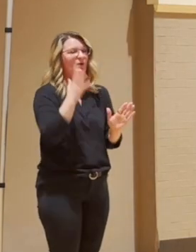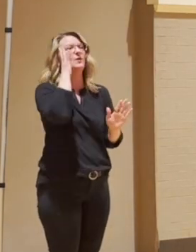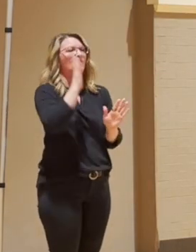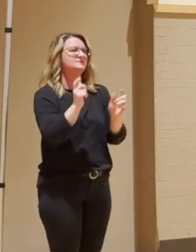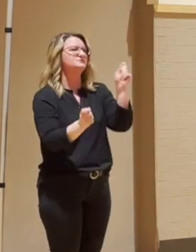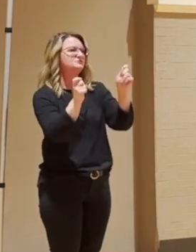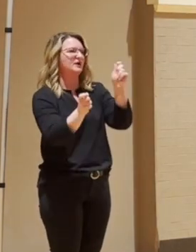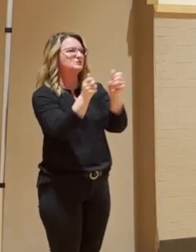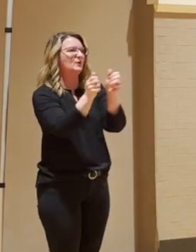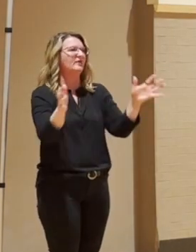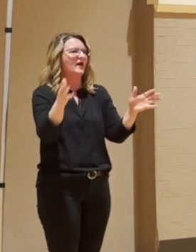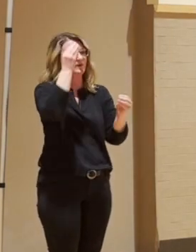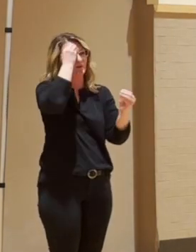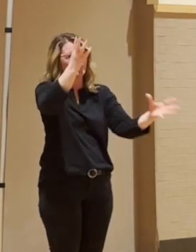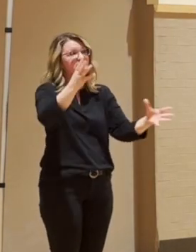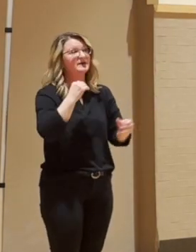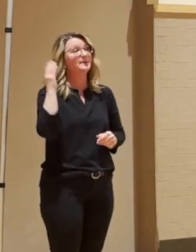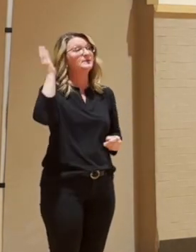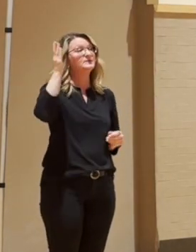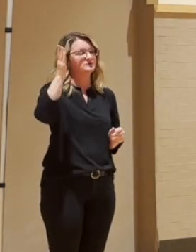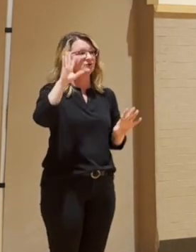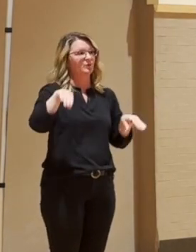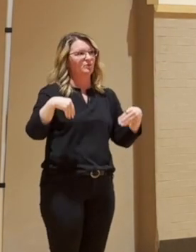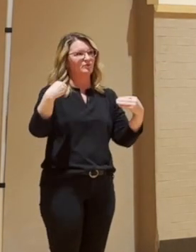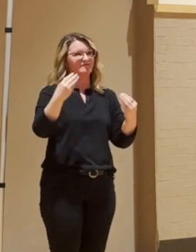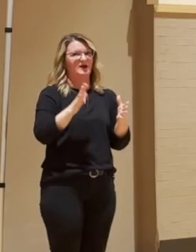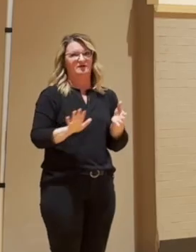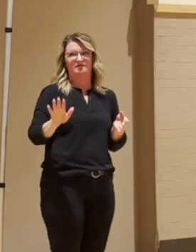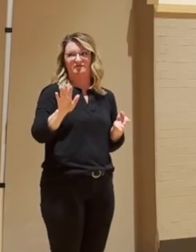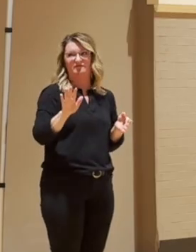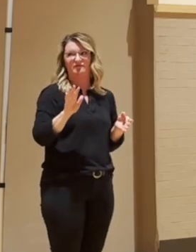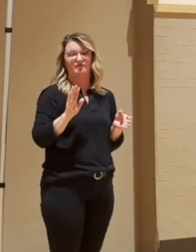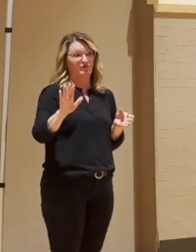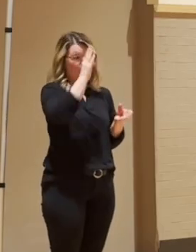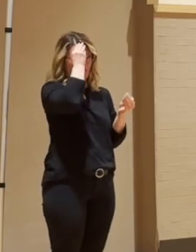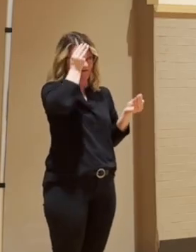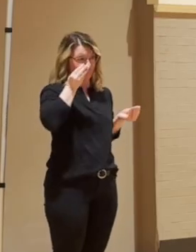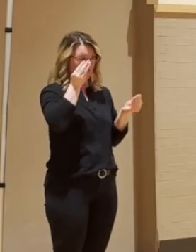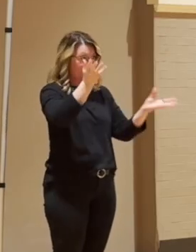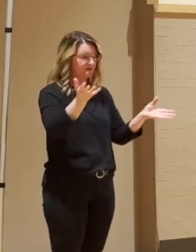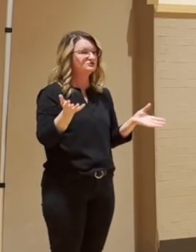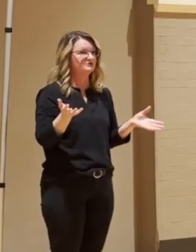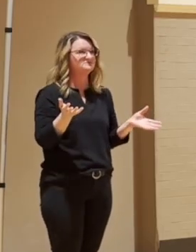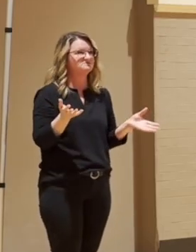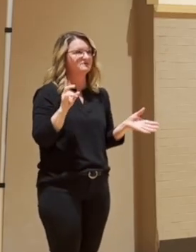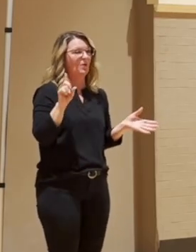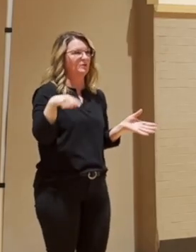without notice, and the presentation is provided for your permission, for your information and convenience